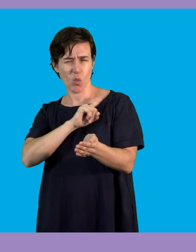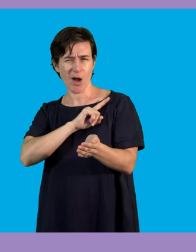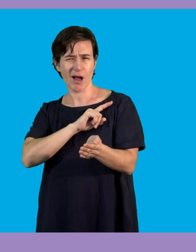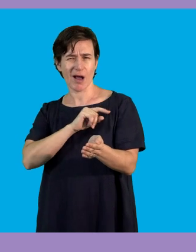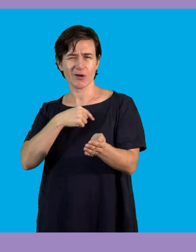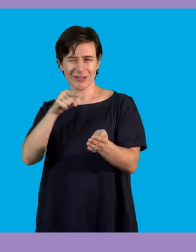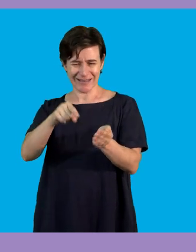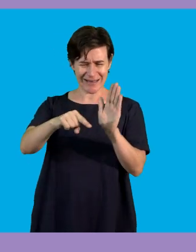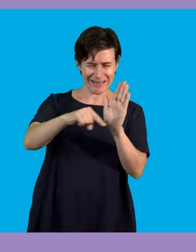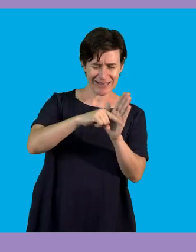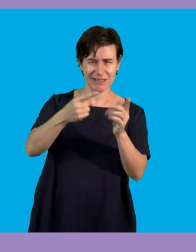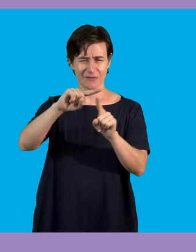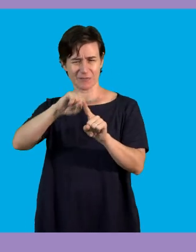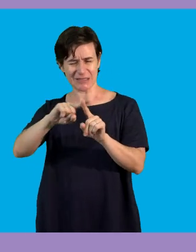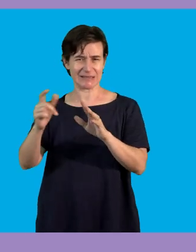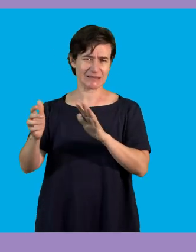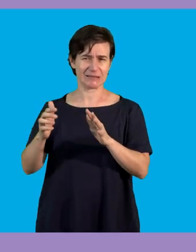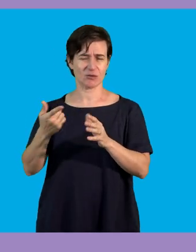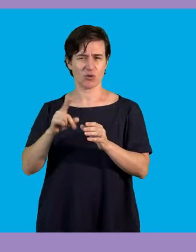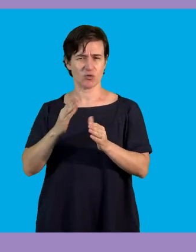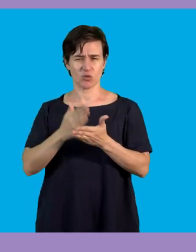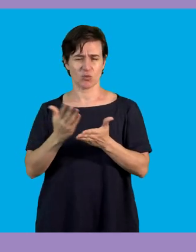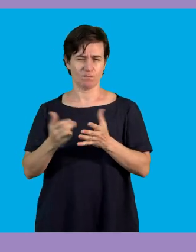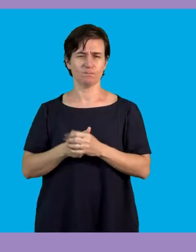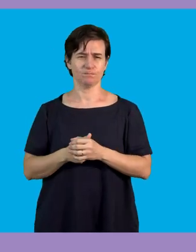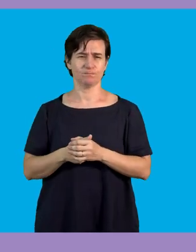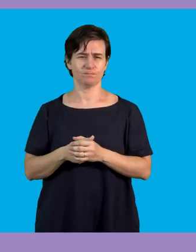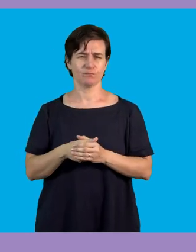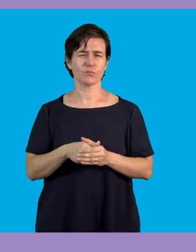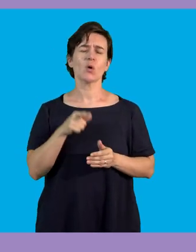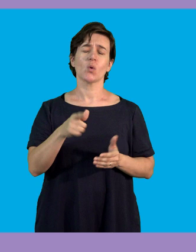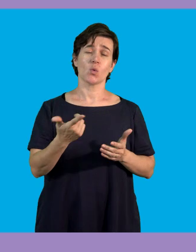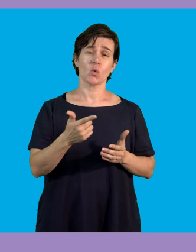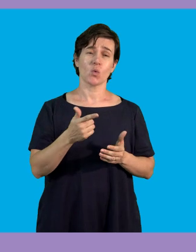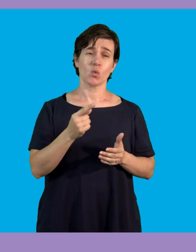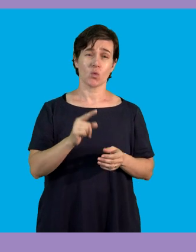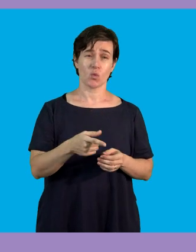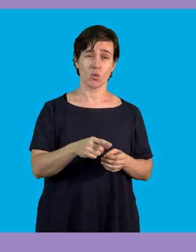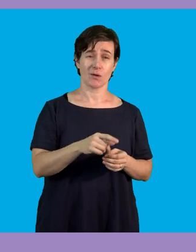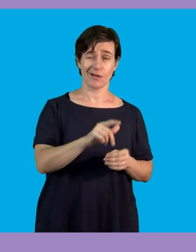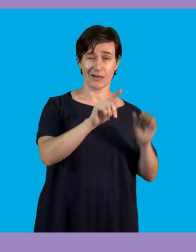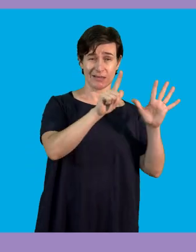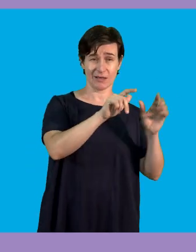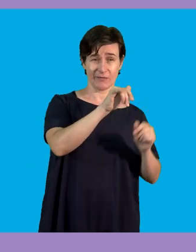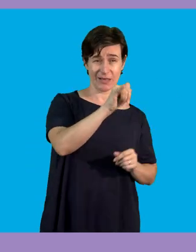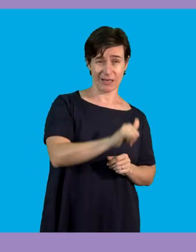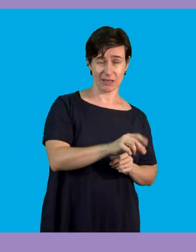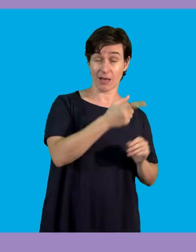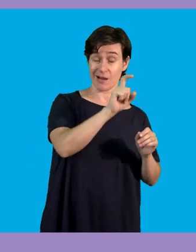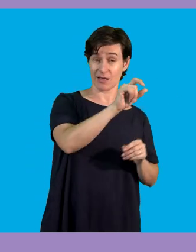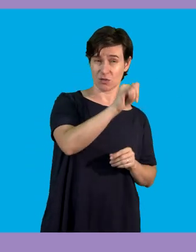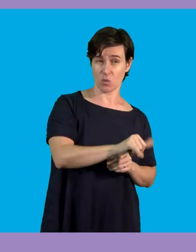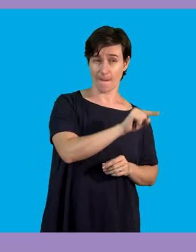to resolve the signs between what is to be added to that. So the signs would then be xy